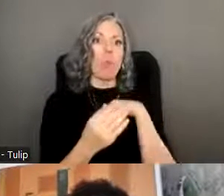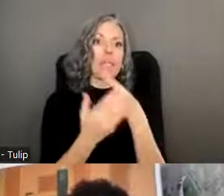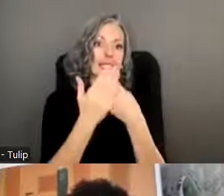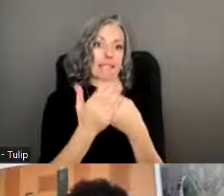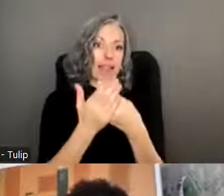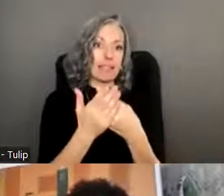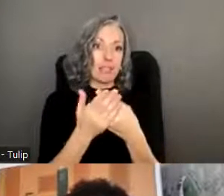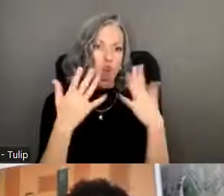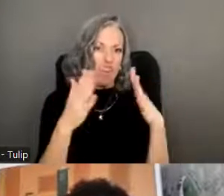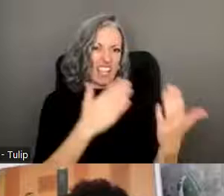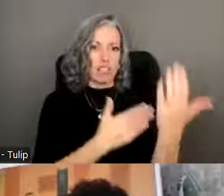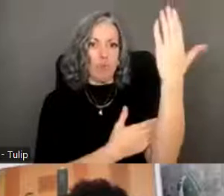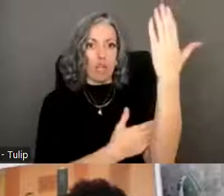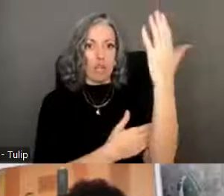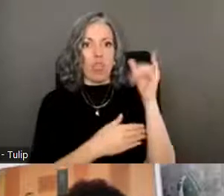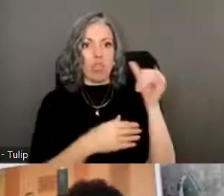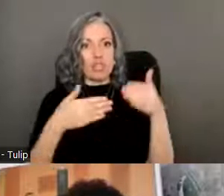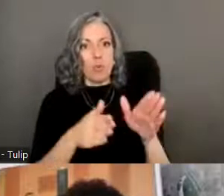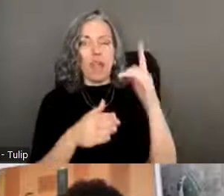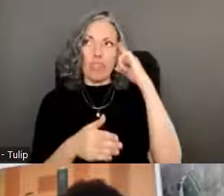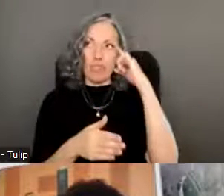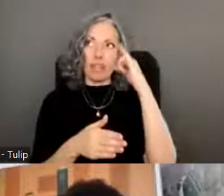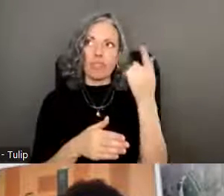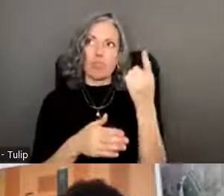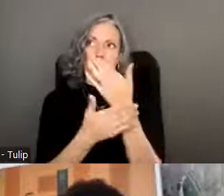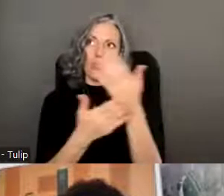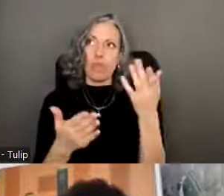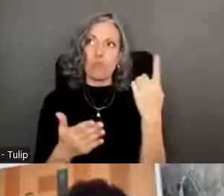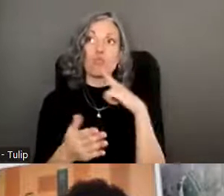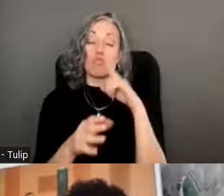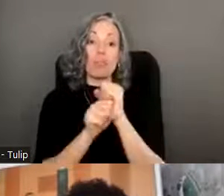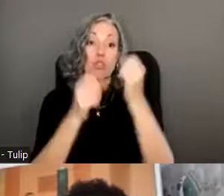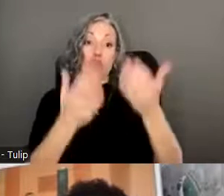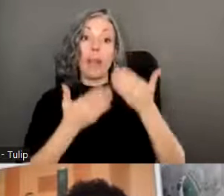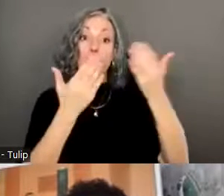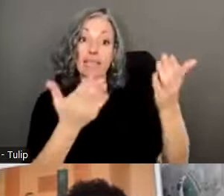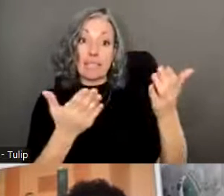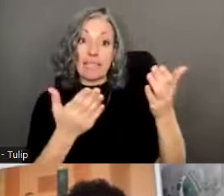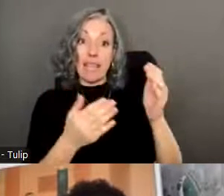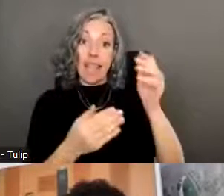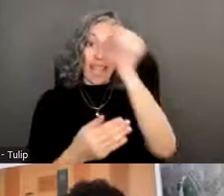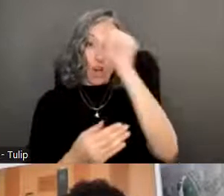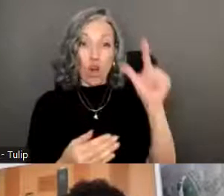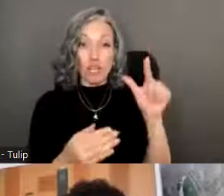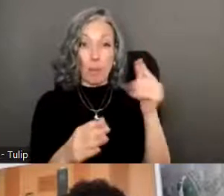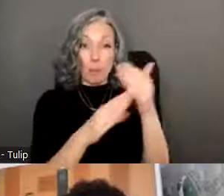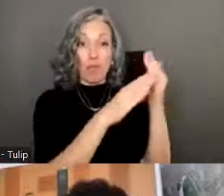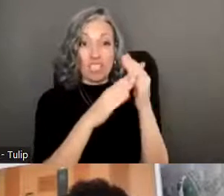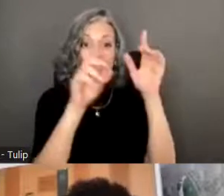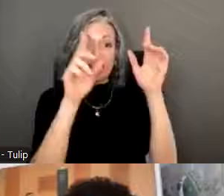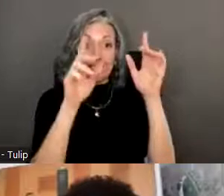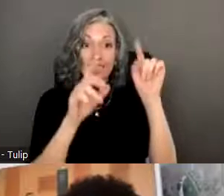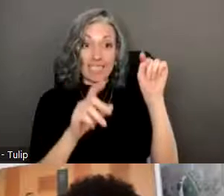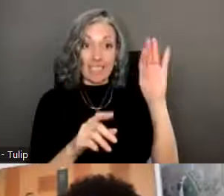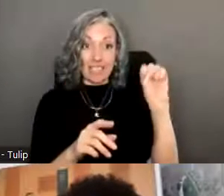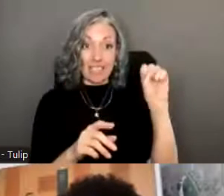morning. And that is a way, and I think this is one of the things we actually recommended at our Alzheimer's Prevention and Preparedness Task Force, right,